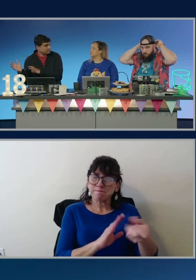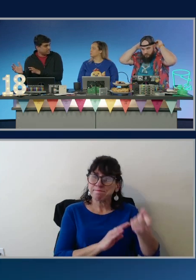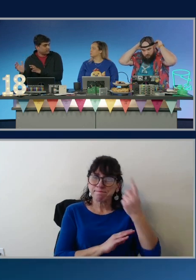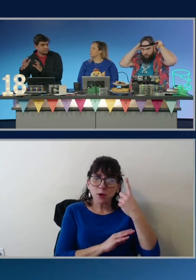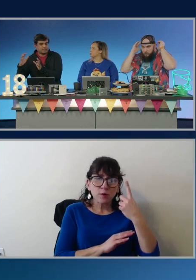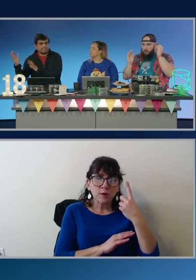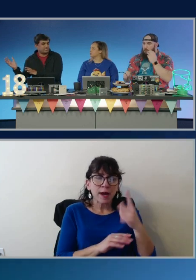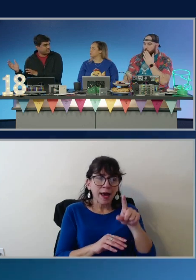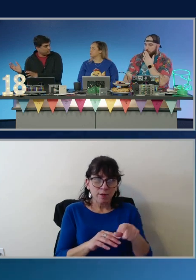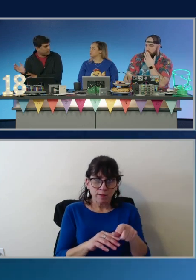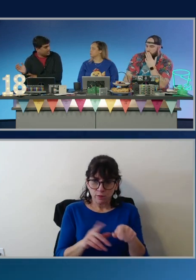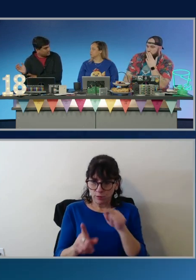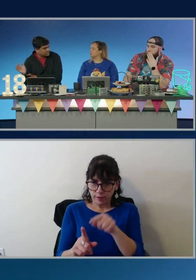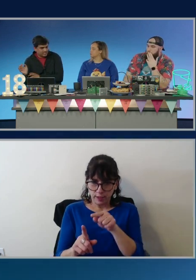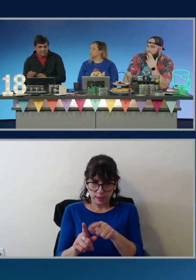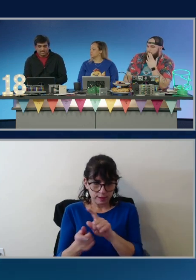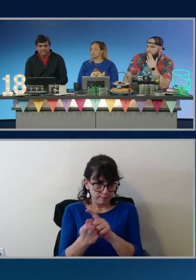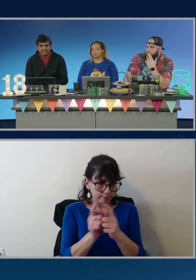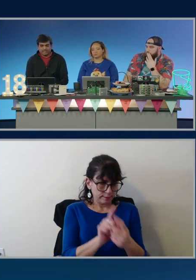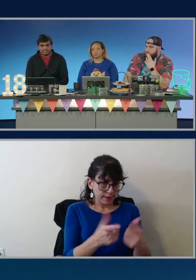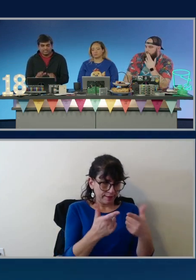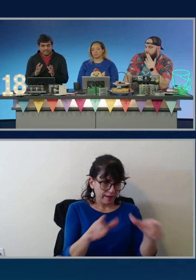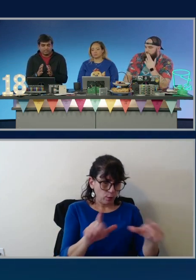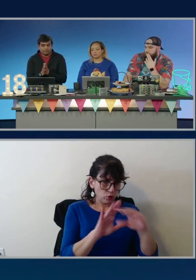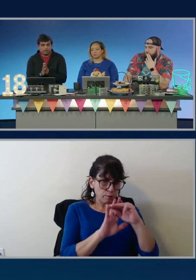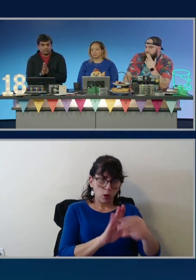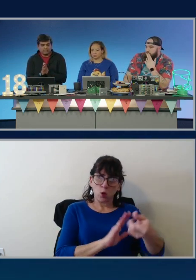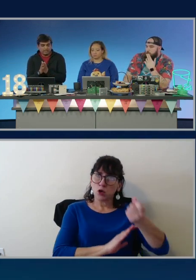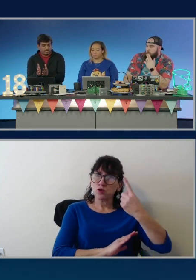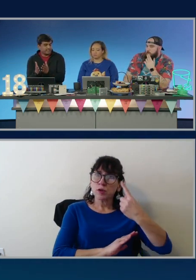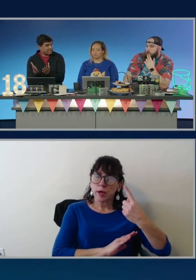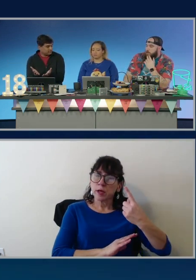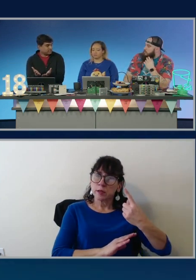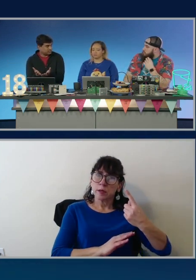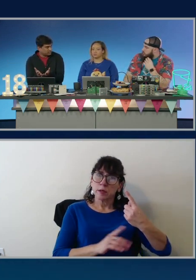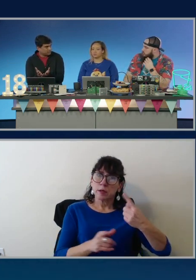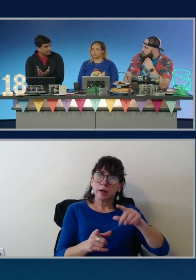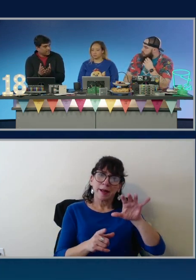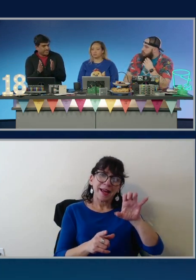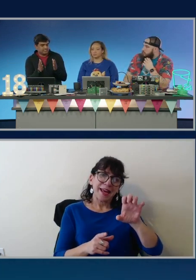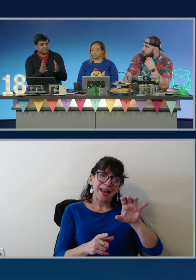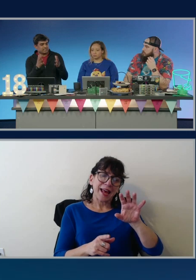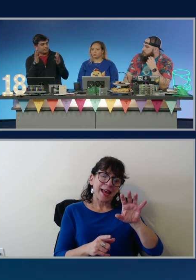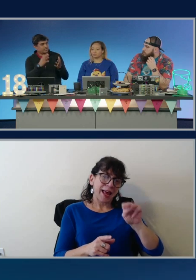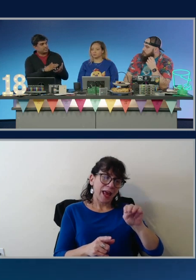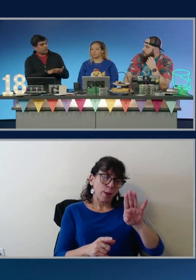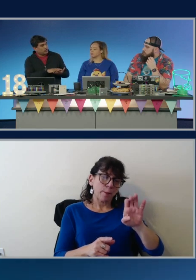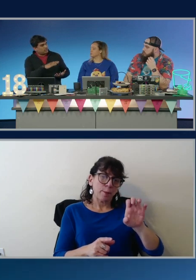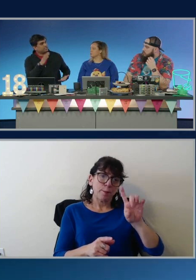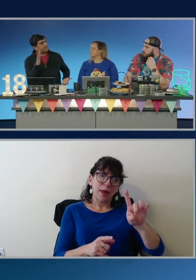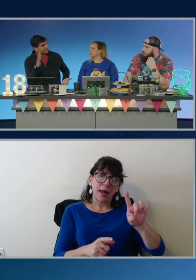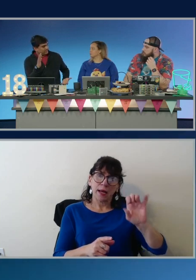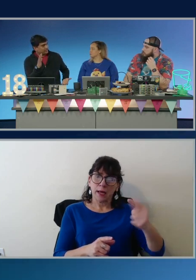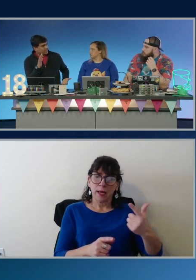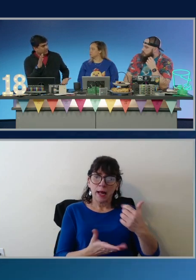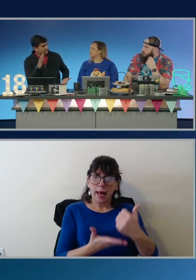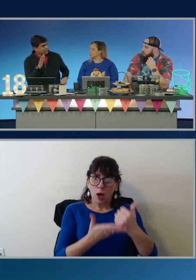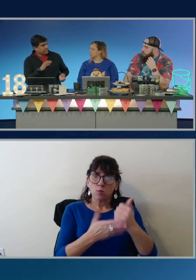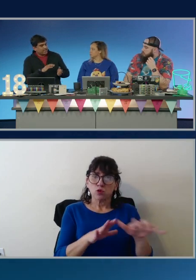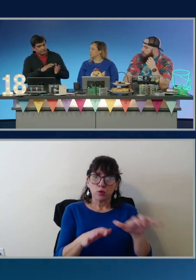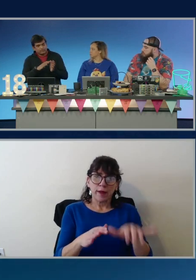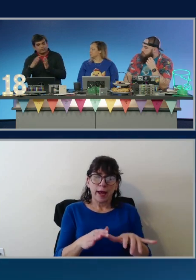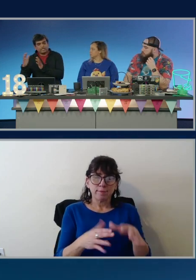into something which large language model understand. And that is what embedding helps us to do. It just converts all the data that we